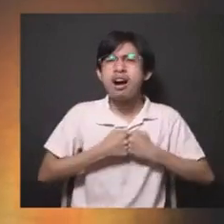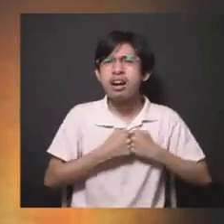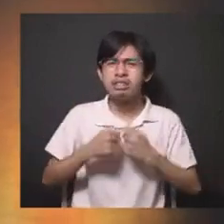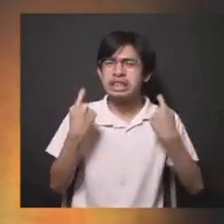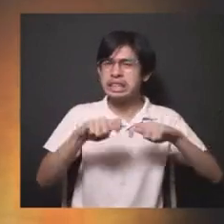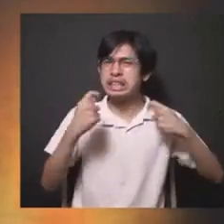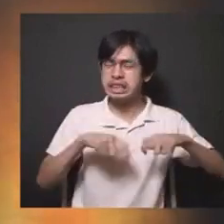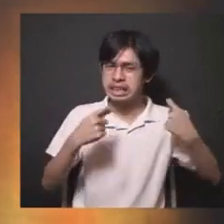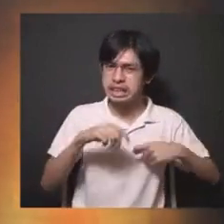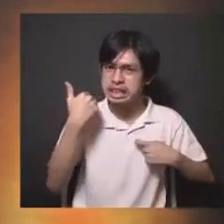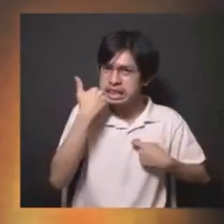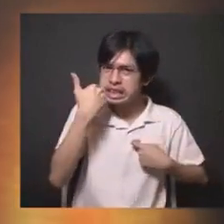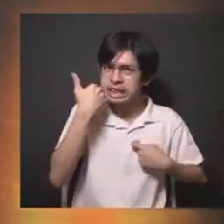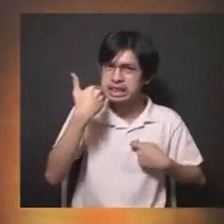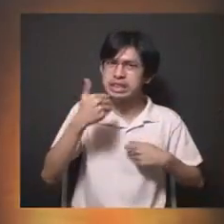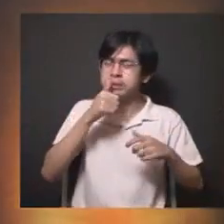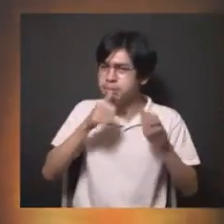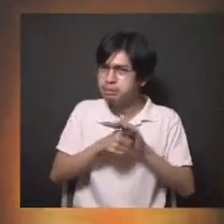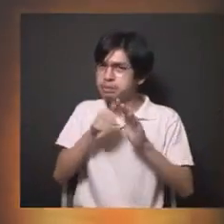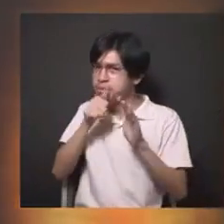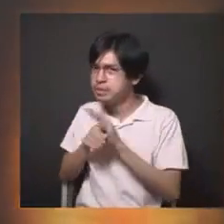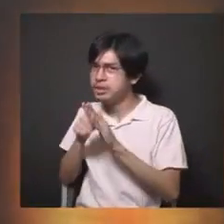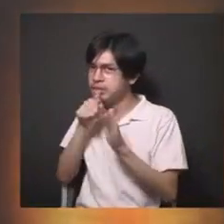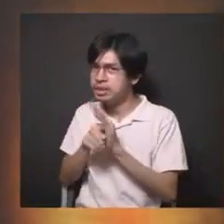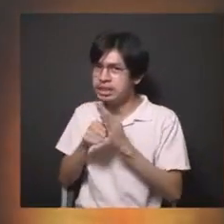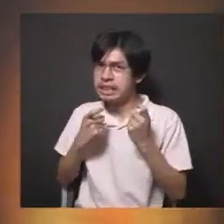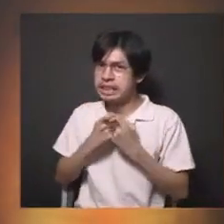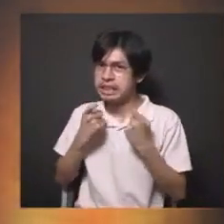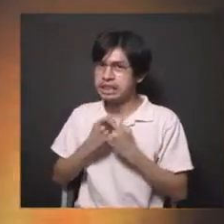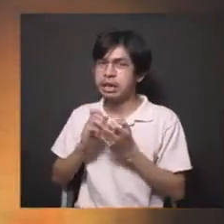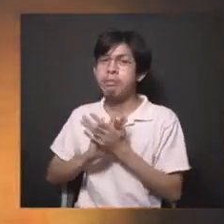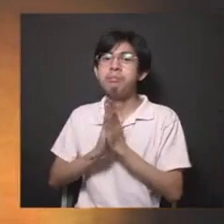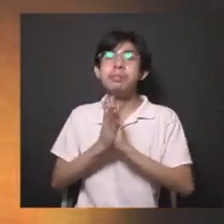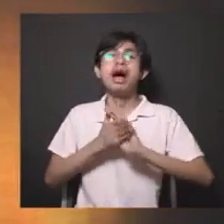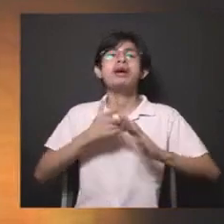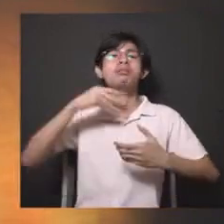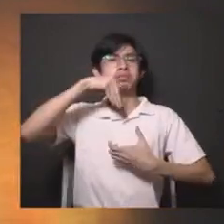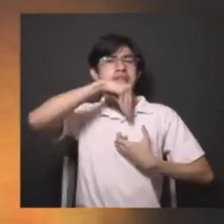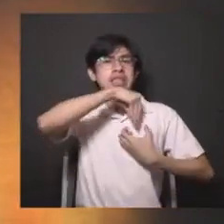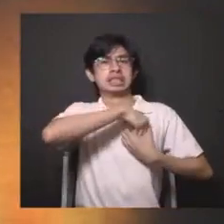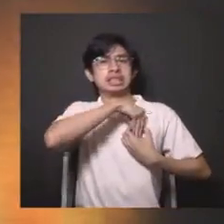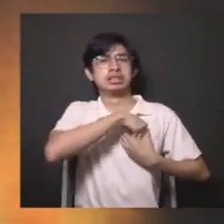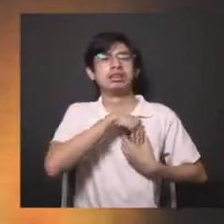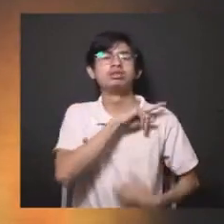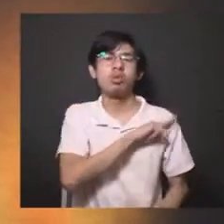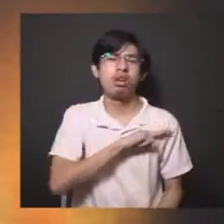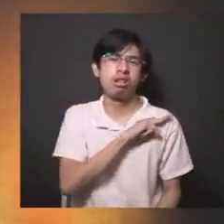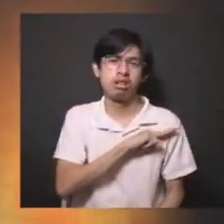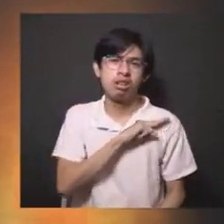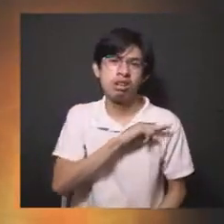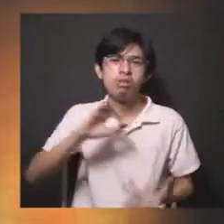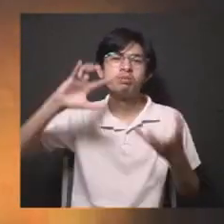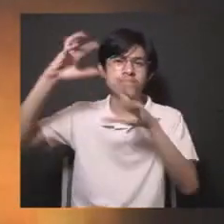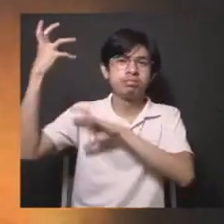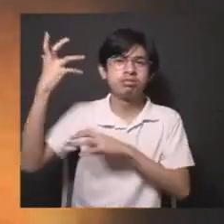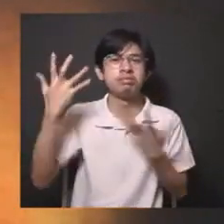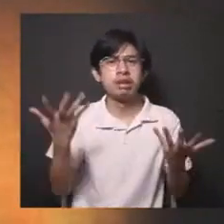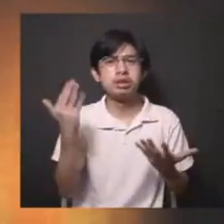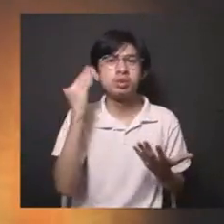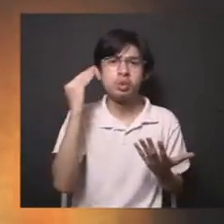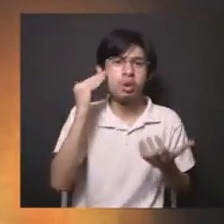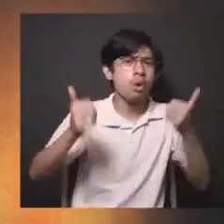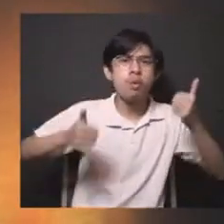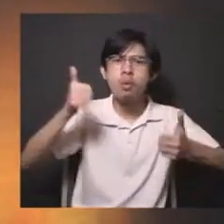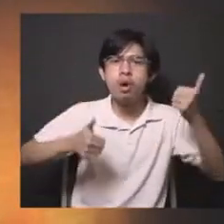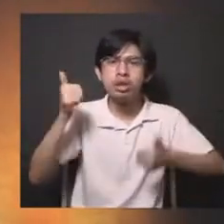it becomes a part of them. Like their morality is messed up already. They don't know the difference between right and wrong.